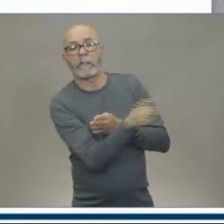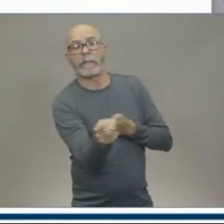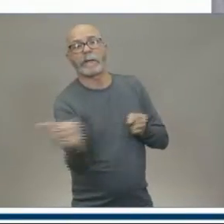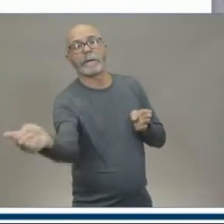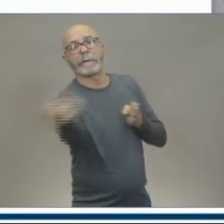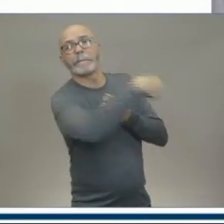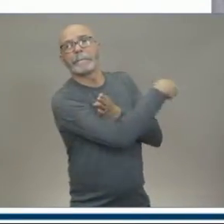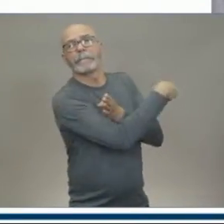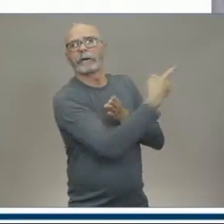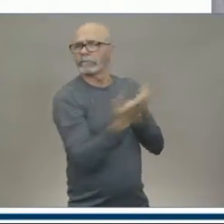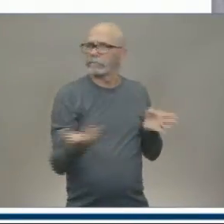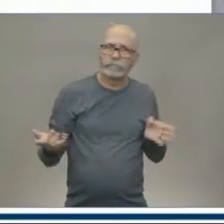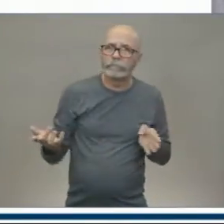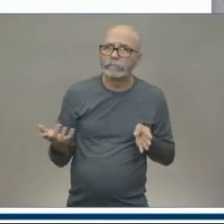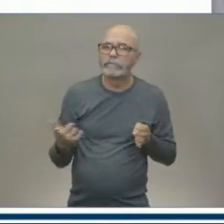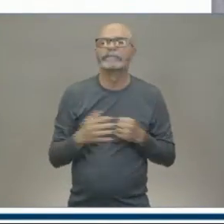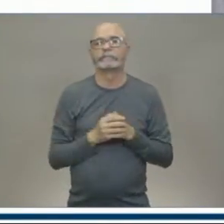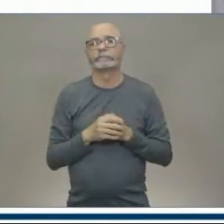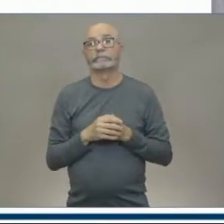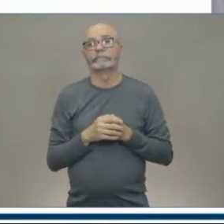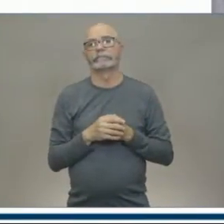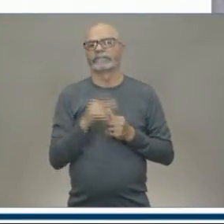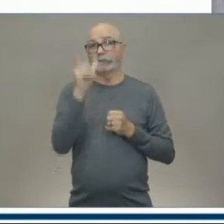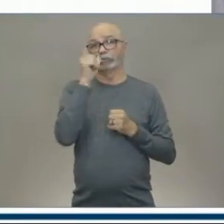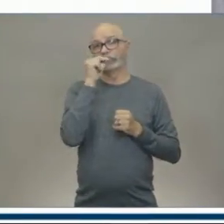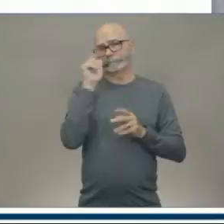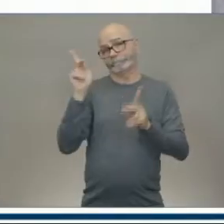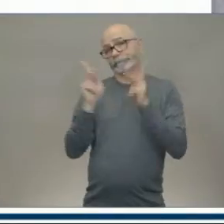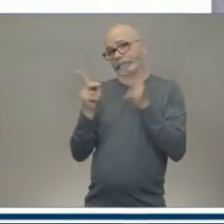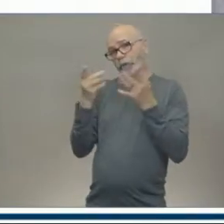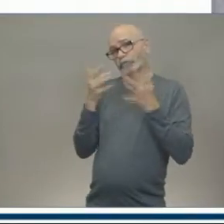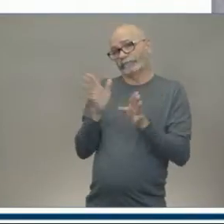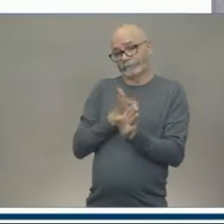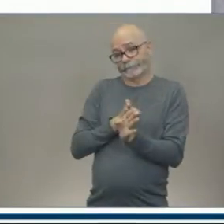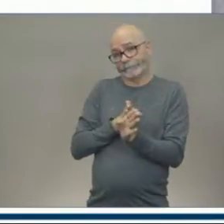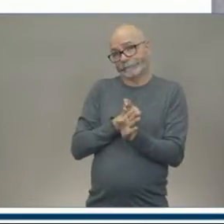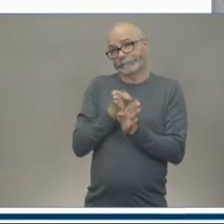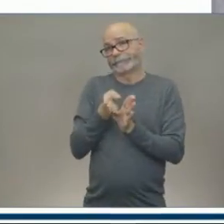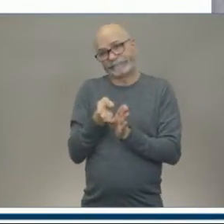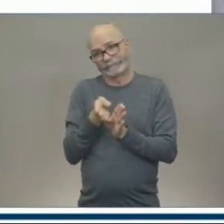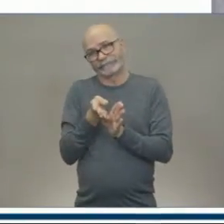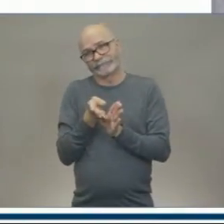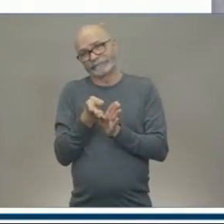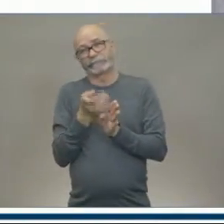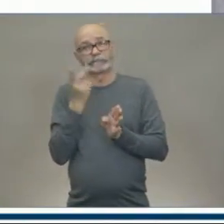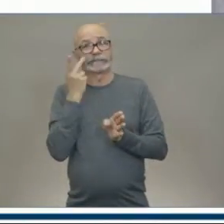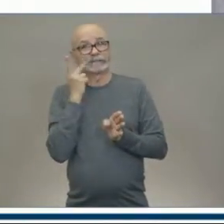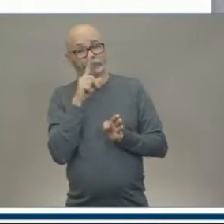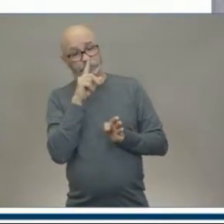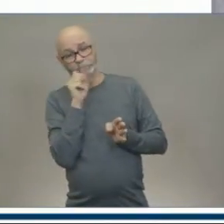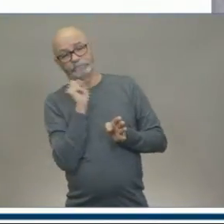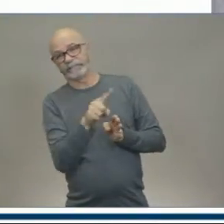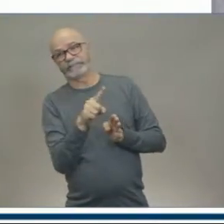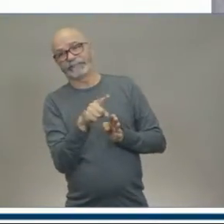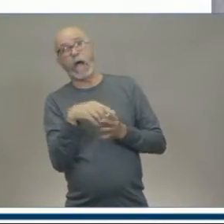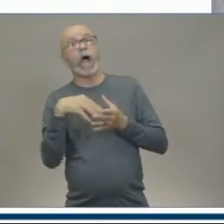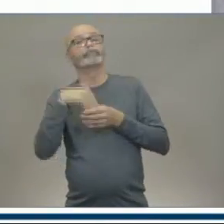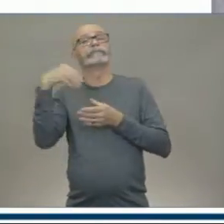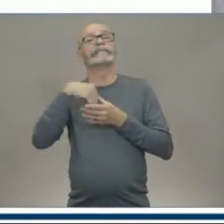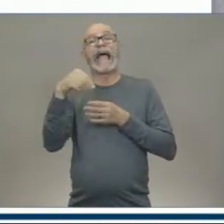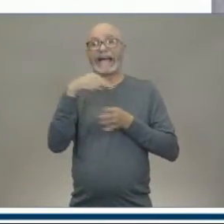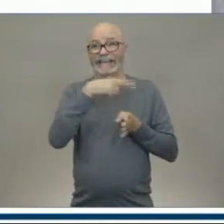to make sure that when people are coming to our province currently that we get an opportunity to see the cars that are outside the Atlantic bubble. We'll continue to monitor